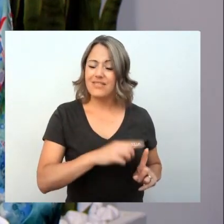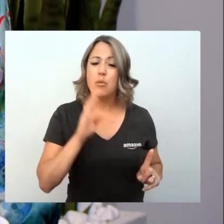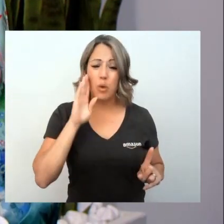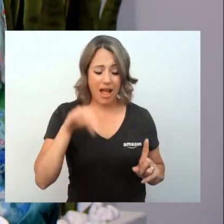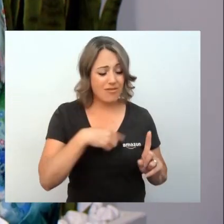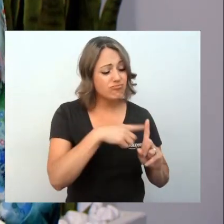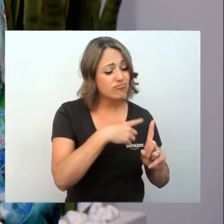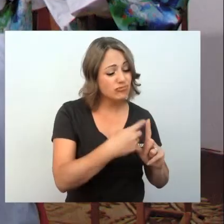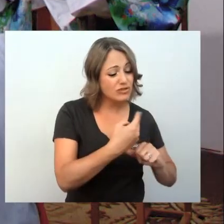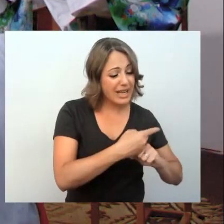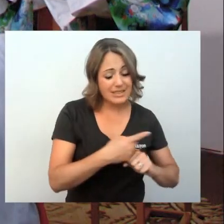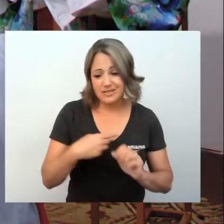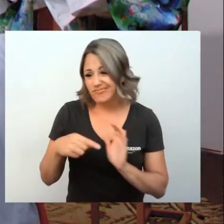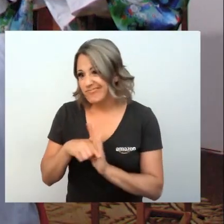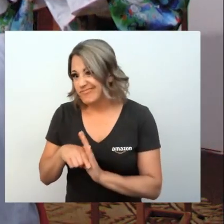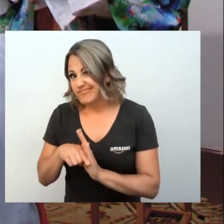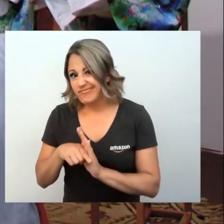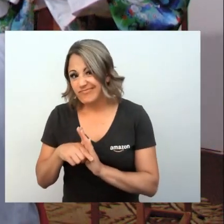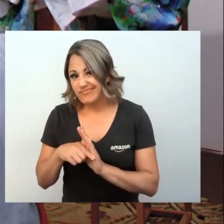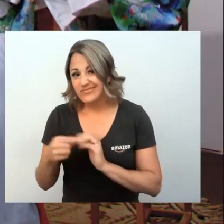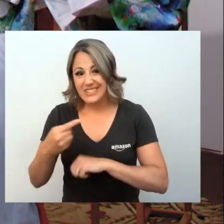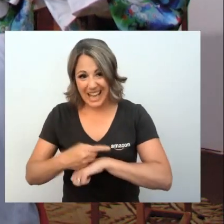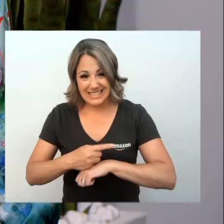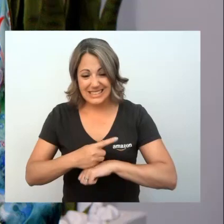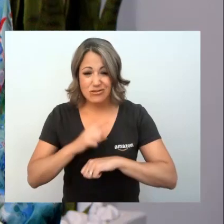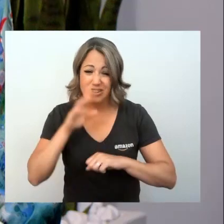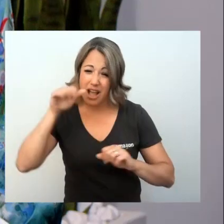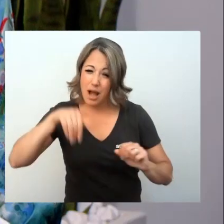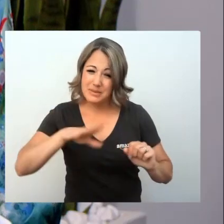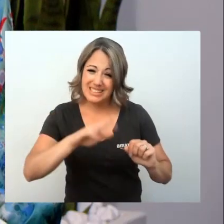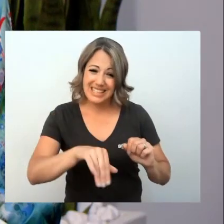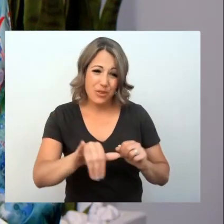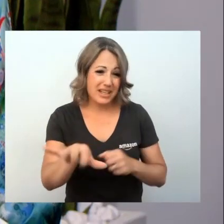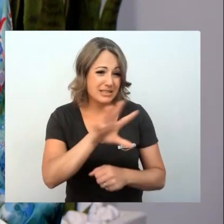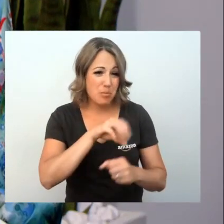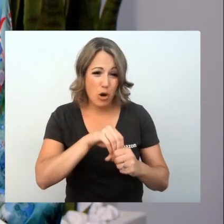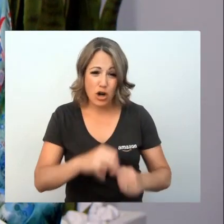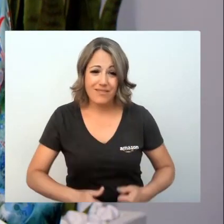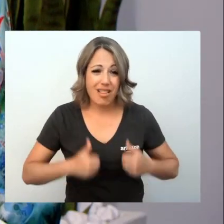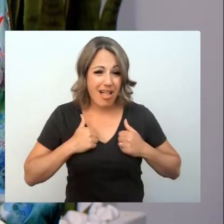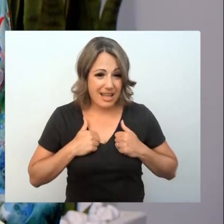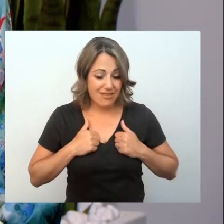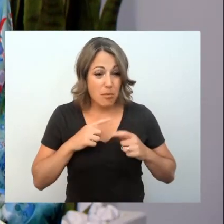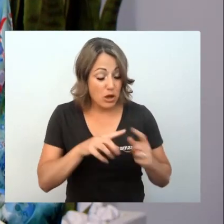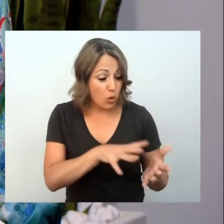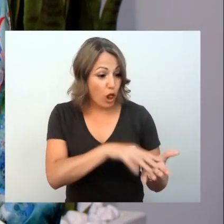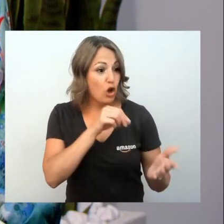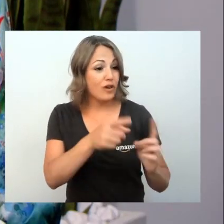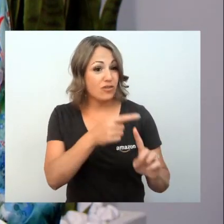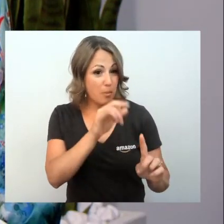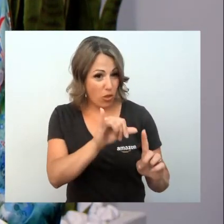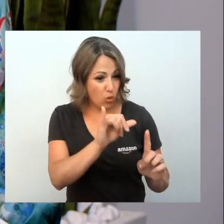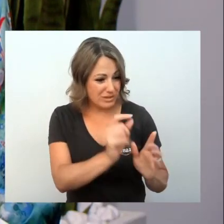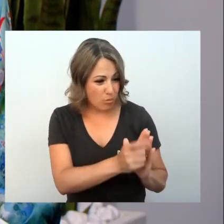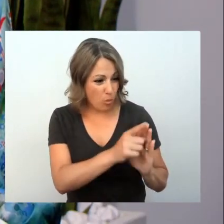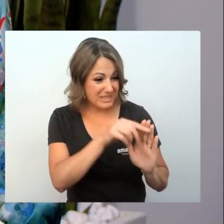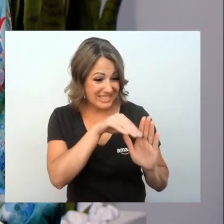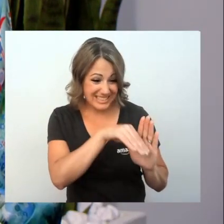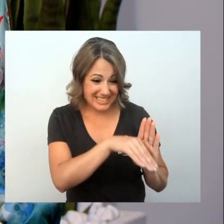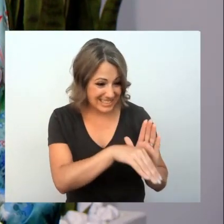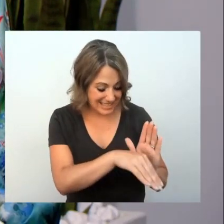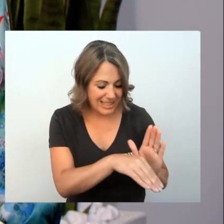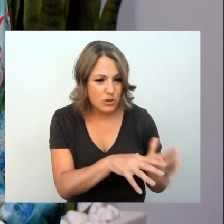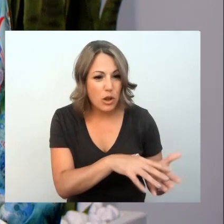good days and bad days, ups and downs. That's part of life. But you learn and you become wiser from those moments. And I